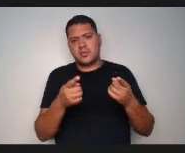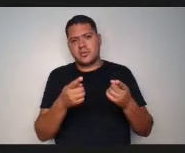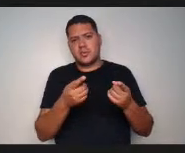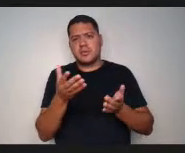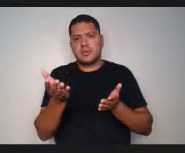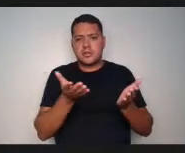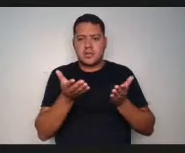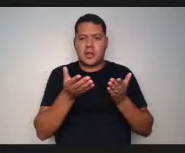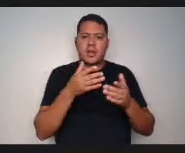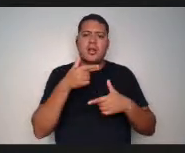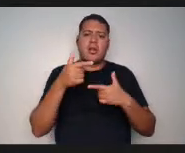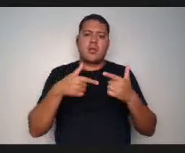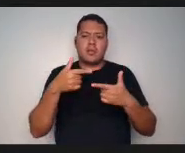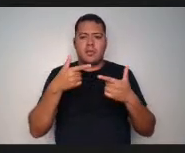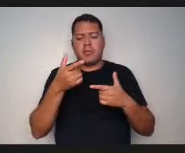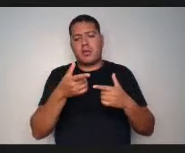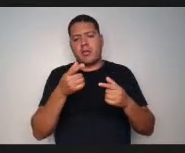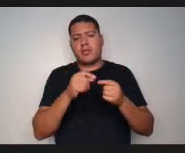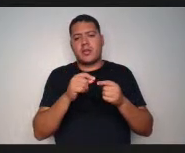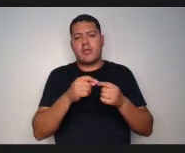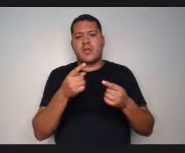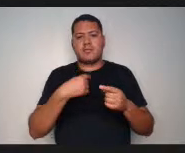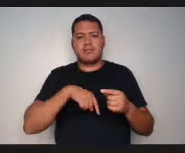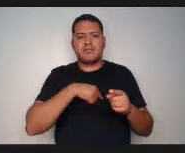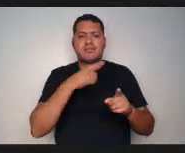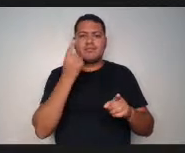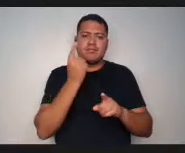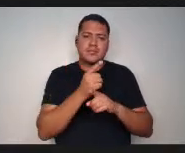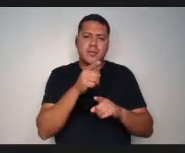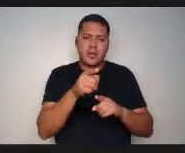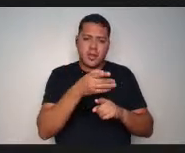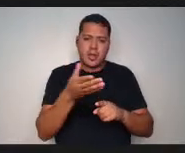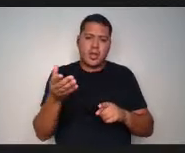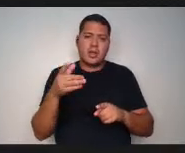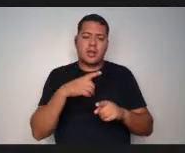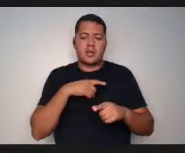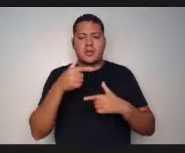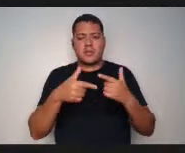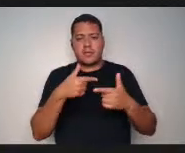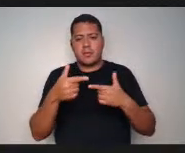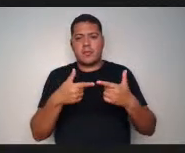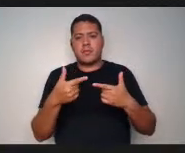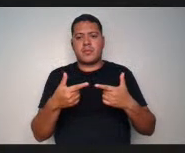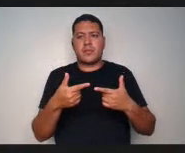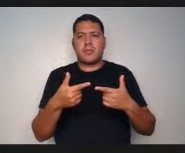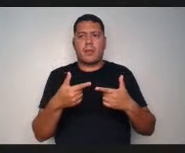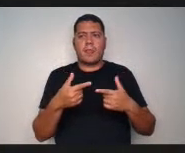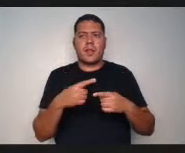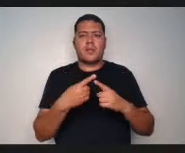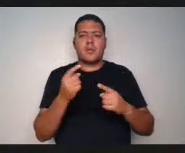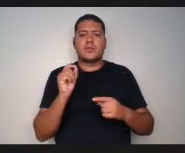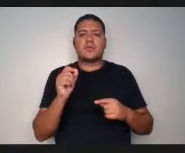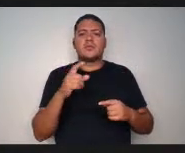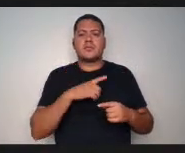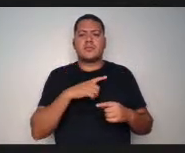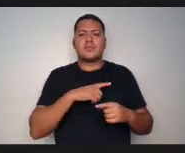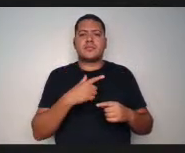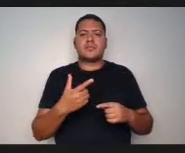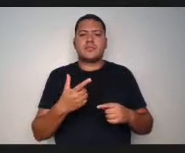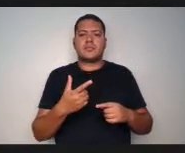in jobs where there are a high risk for psychosocial stressors are also more likely to have